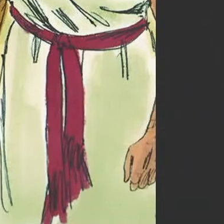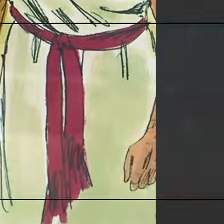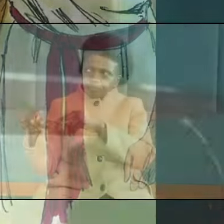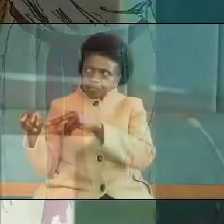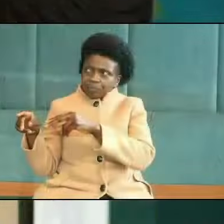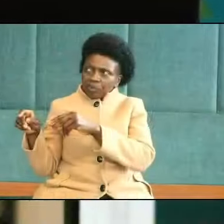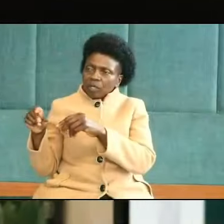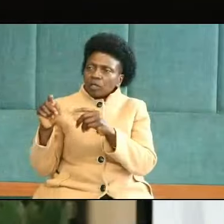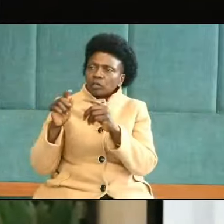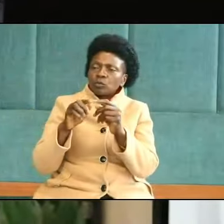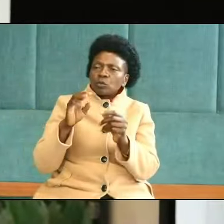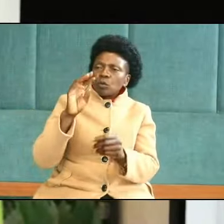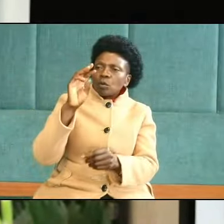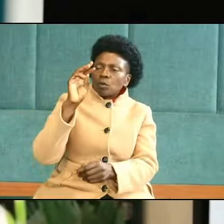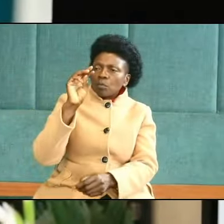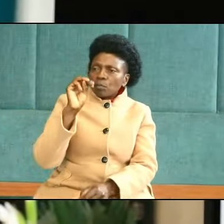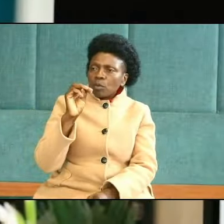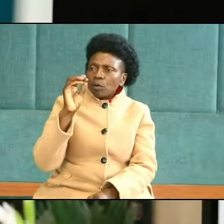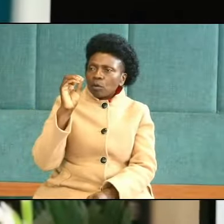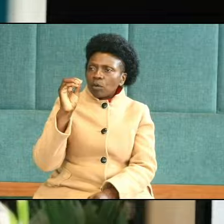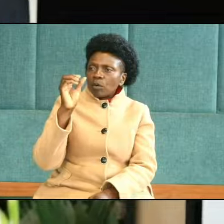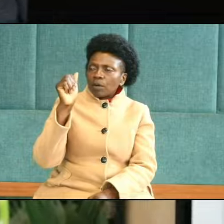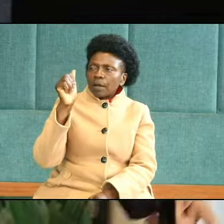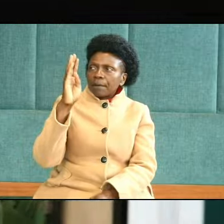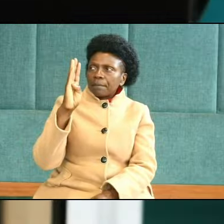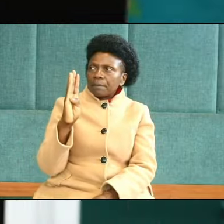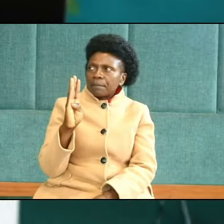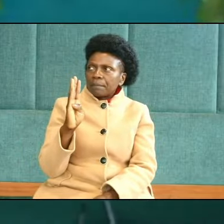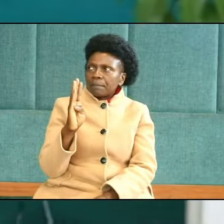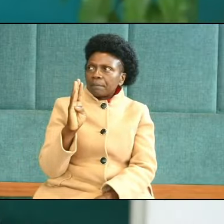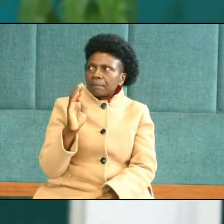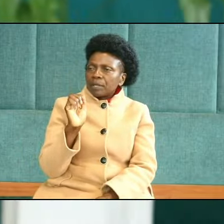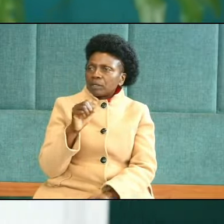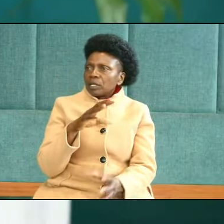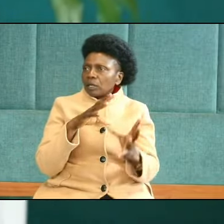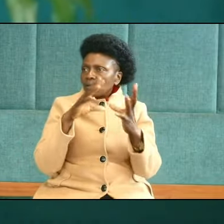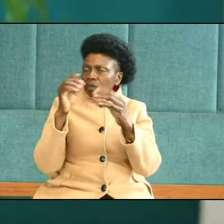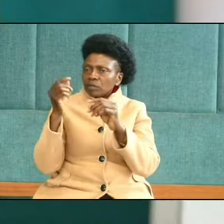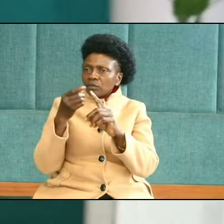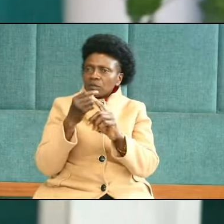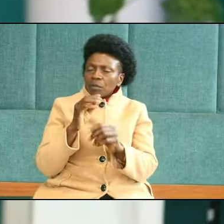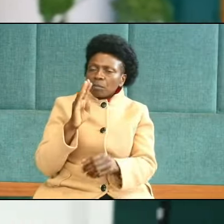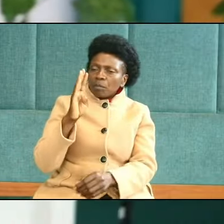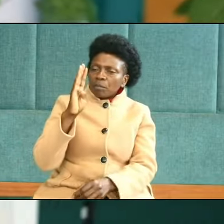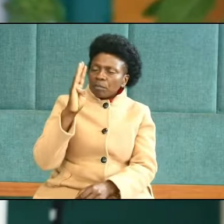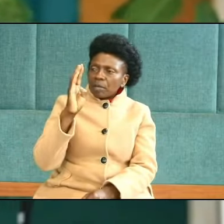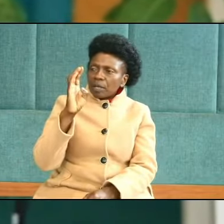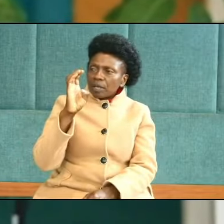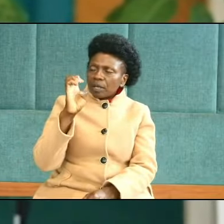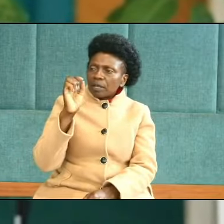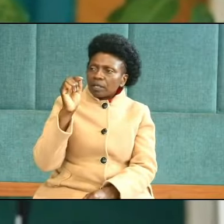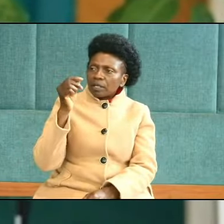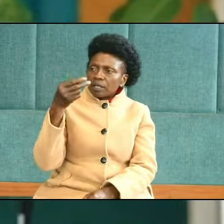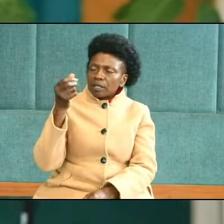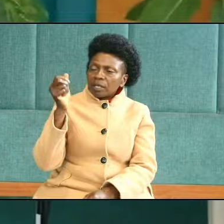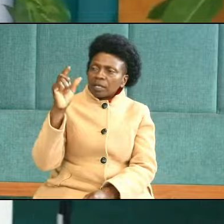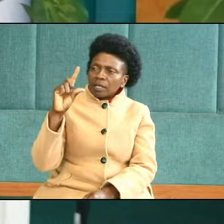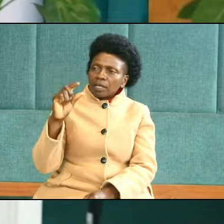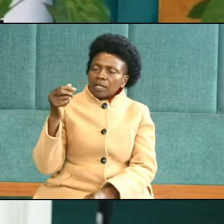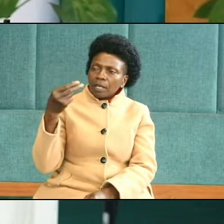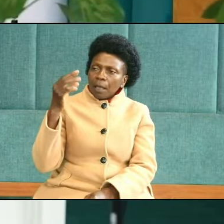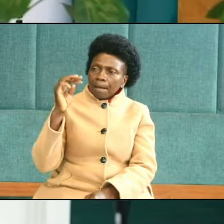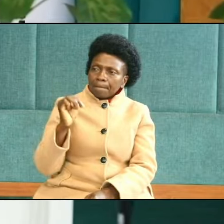was it, Pastor, you may say? Let's look at the map. Yes, they went from Bethlehem, up around,